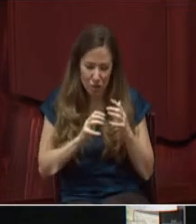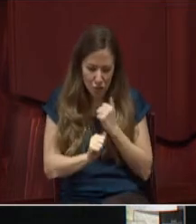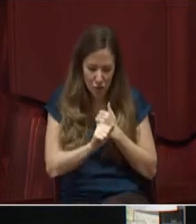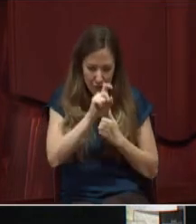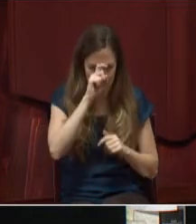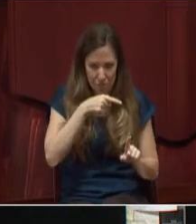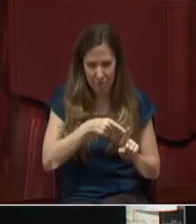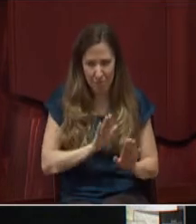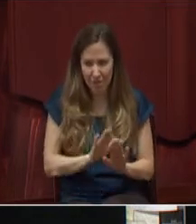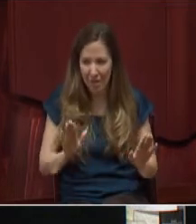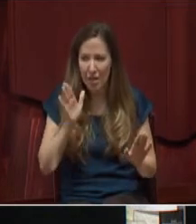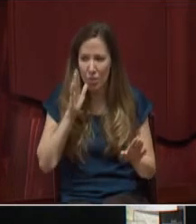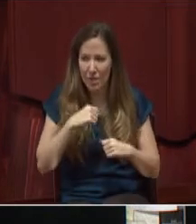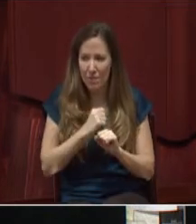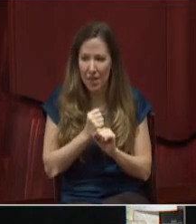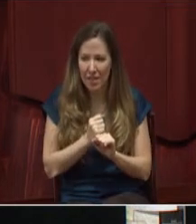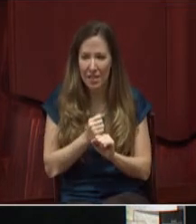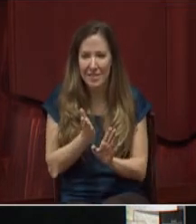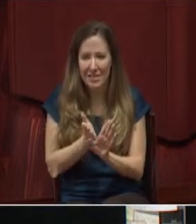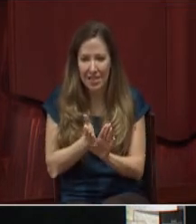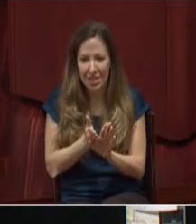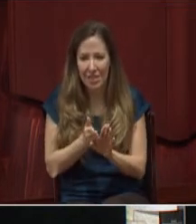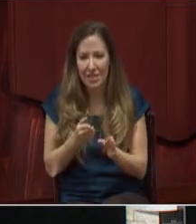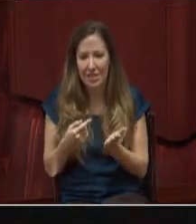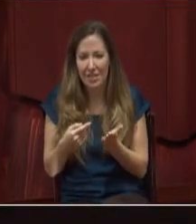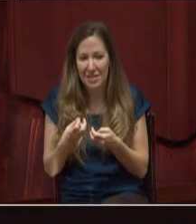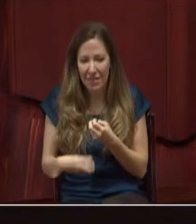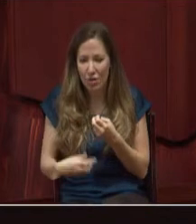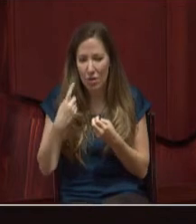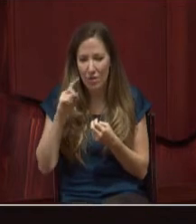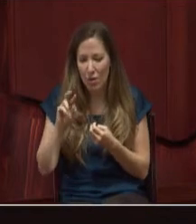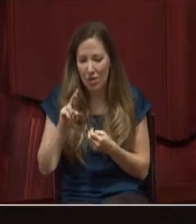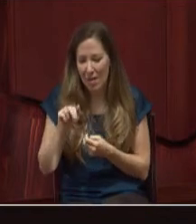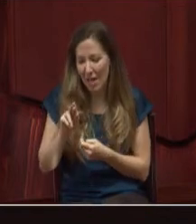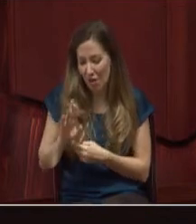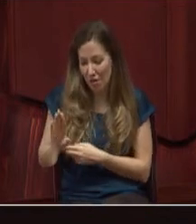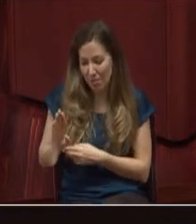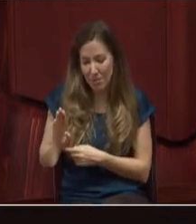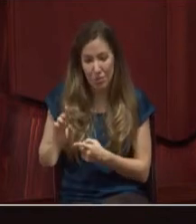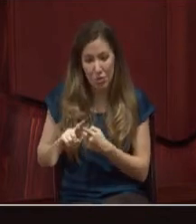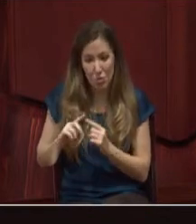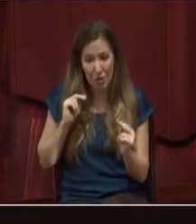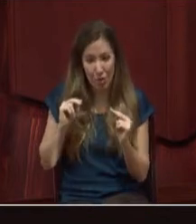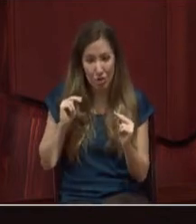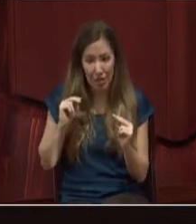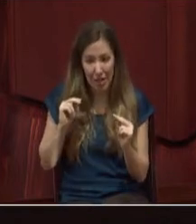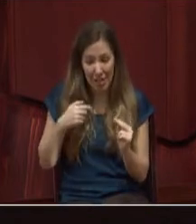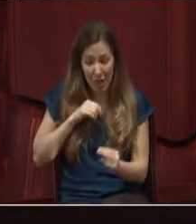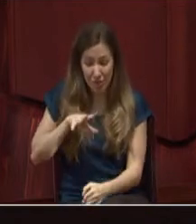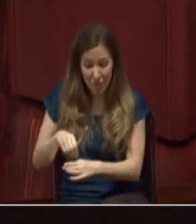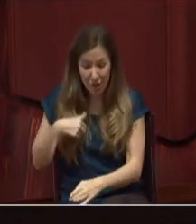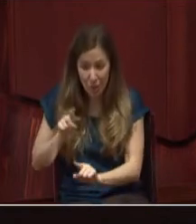have made psychologically difficult for the Arabs to negotiate. Yeah. So they struck and had a ceasefire, and I was involved in that. We went to